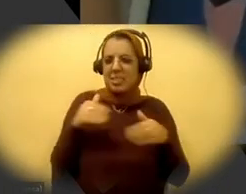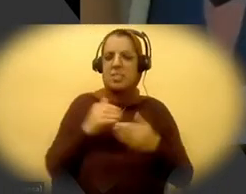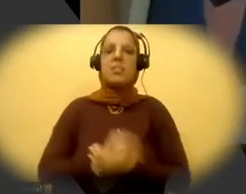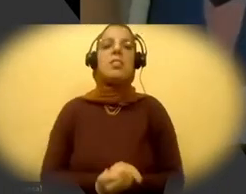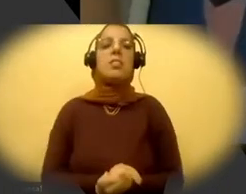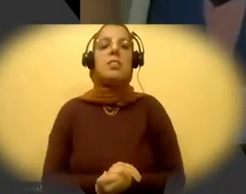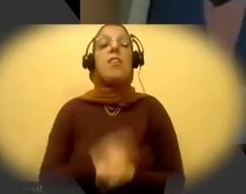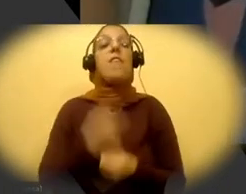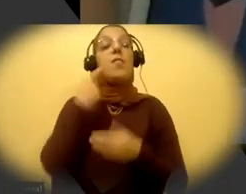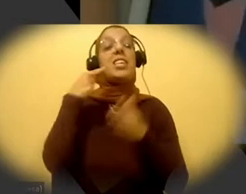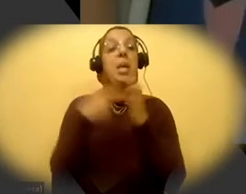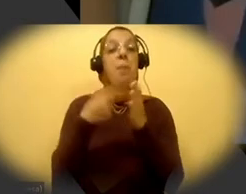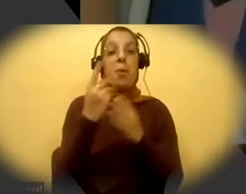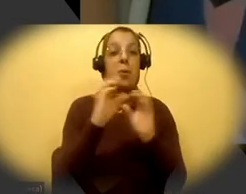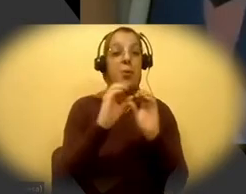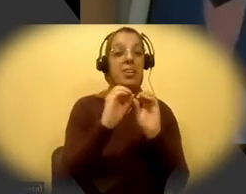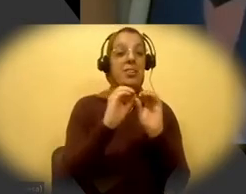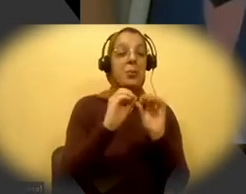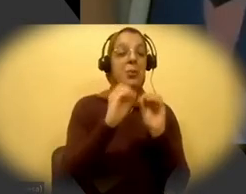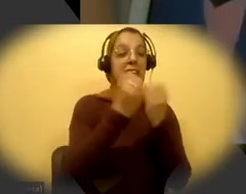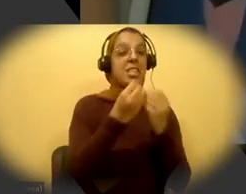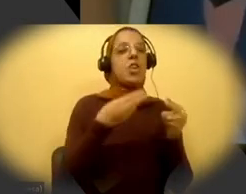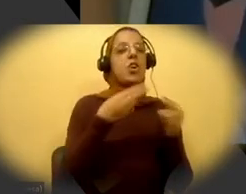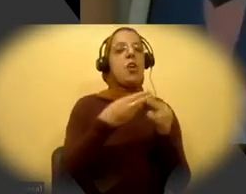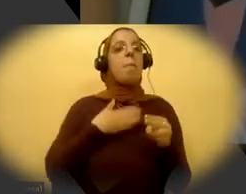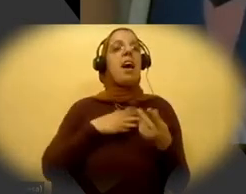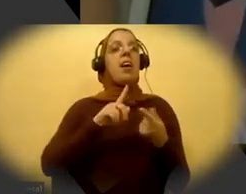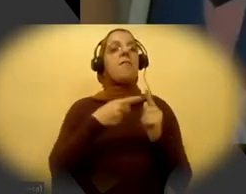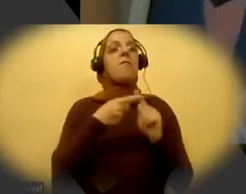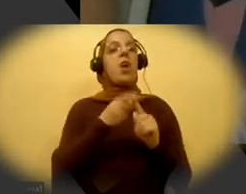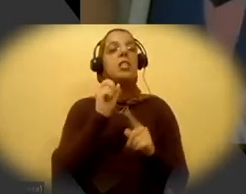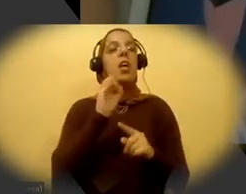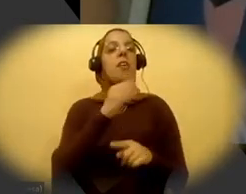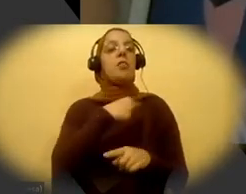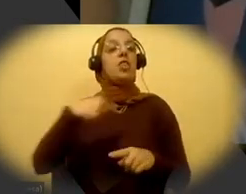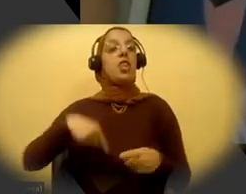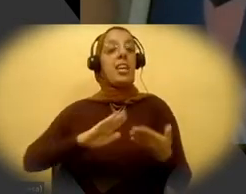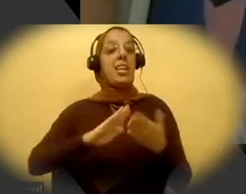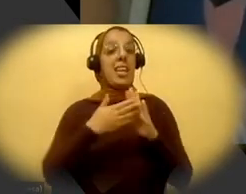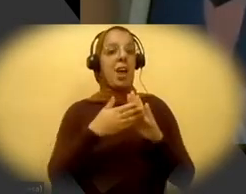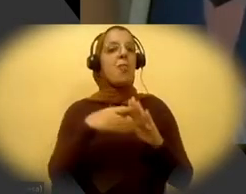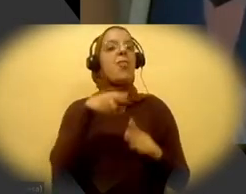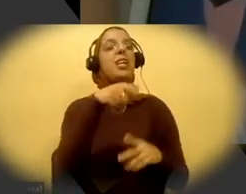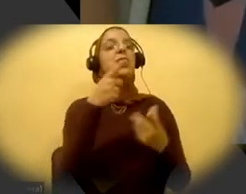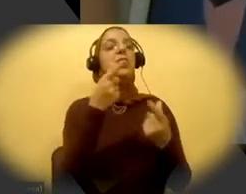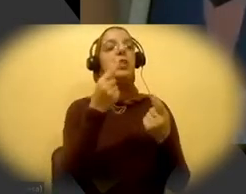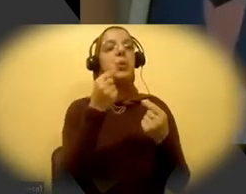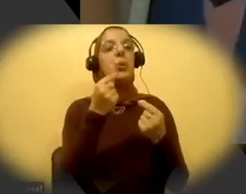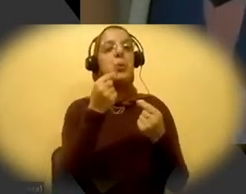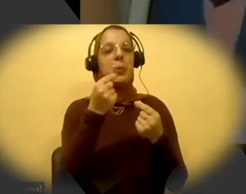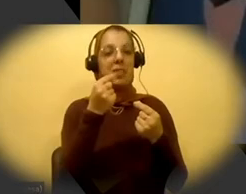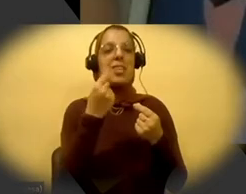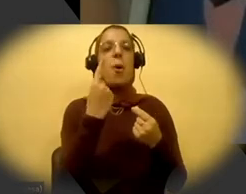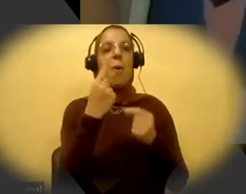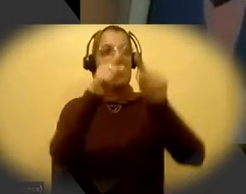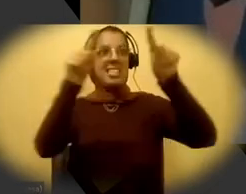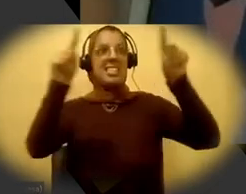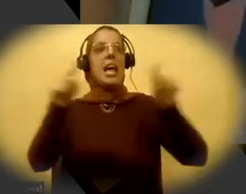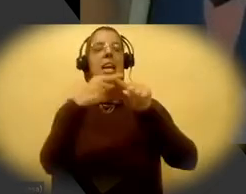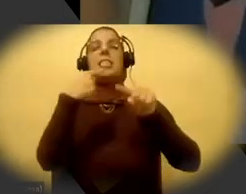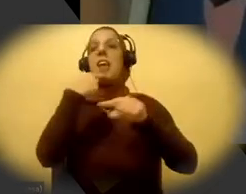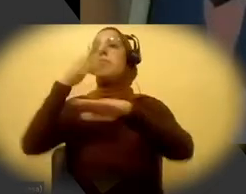Chinatown, one of the big things they did was they made like a parody version of the notice sign that was saying there's going to be a development